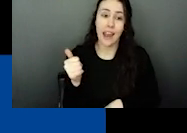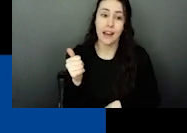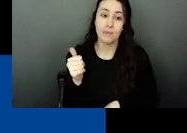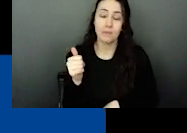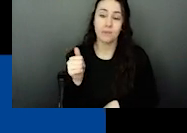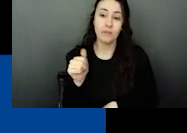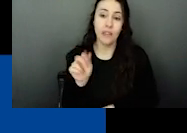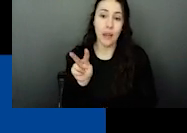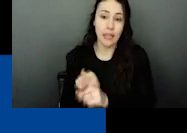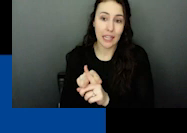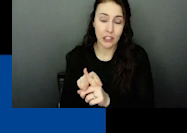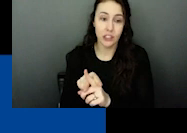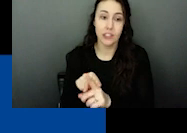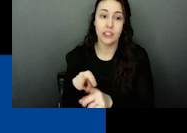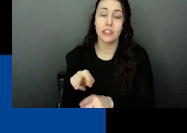applications in